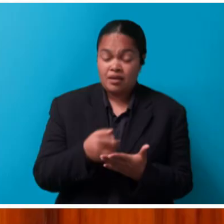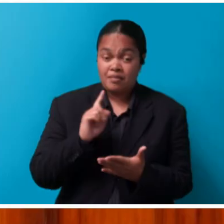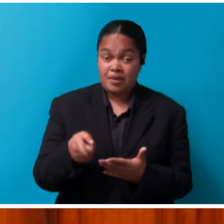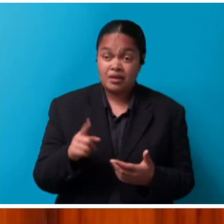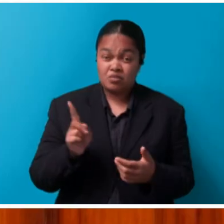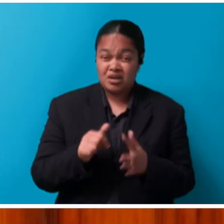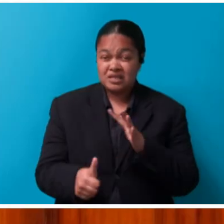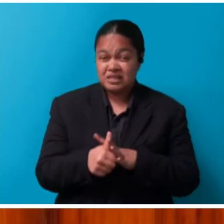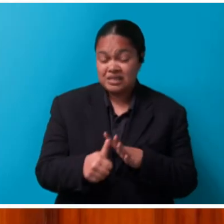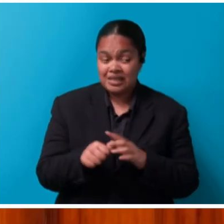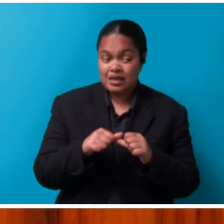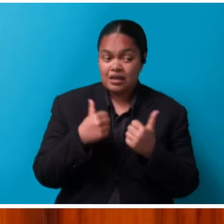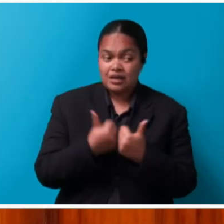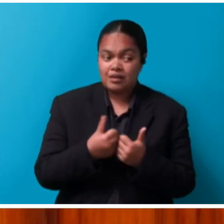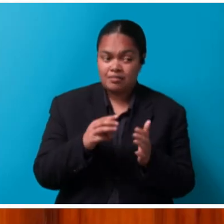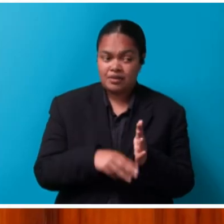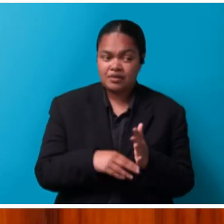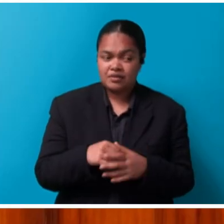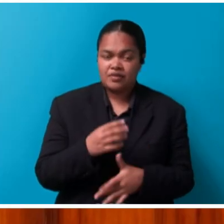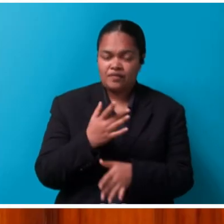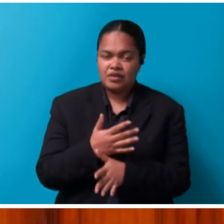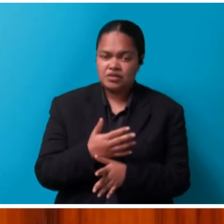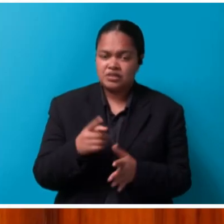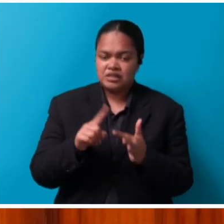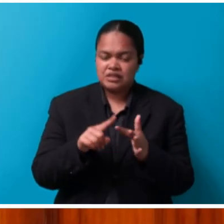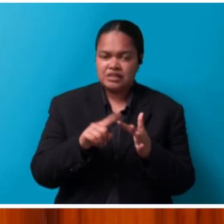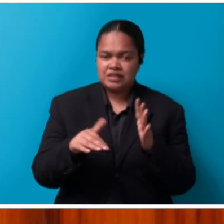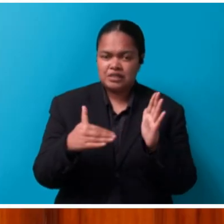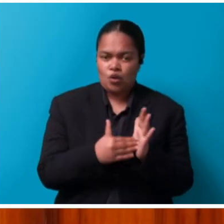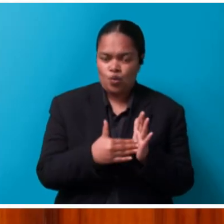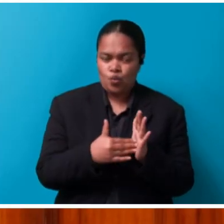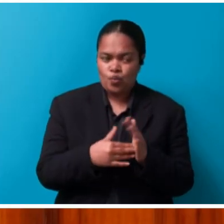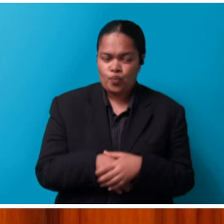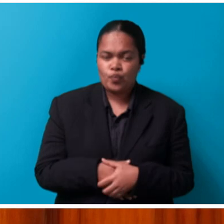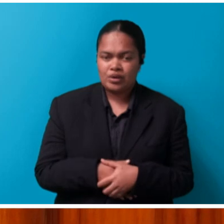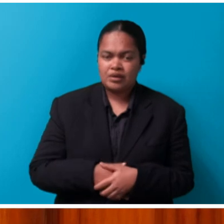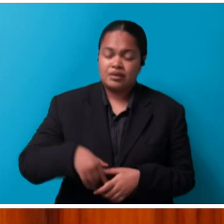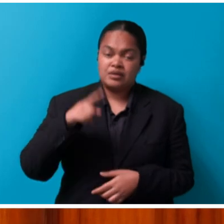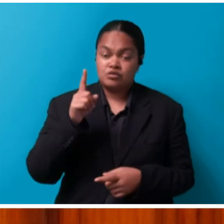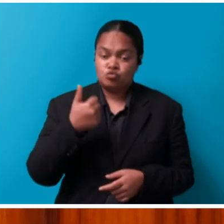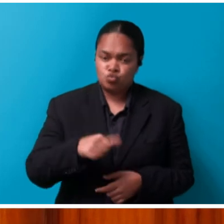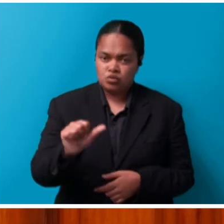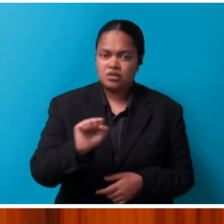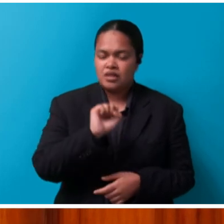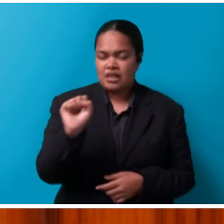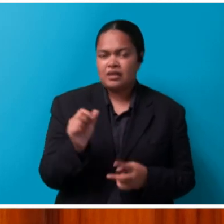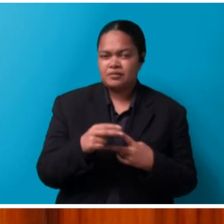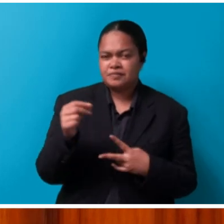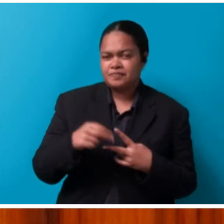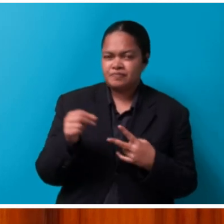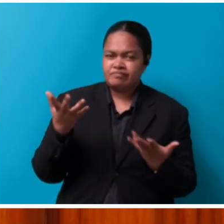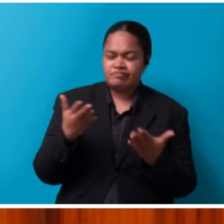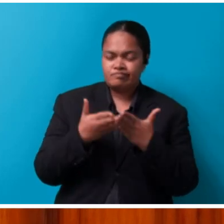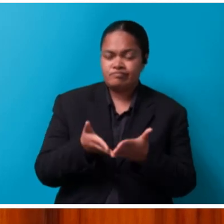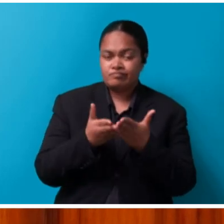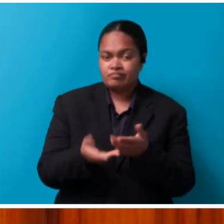agreements for Fiji flag vessels to fish within the EEZ, utilising their preferential vessel day scheme